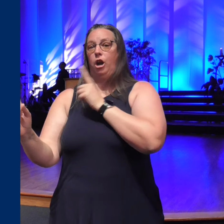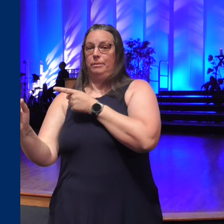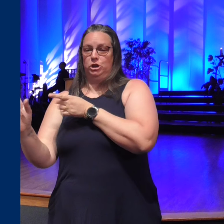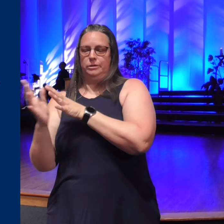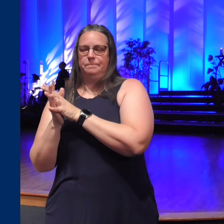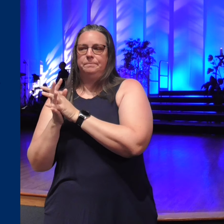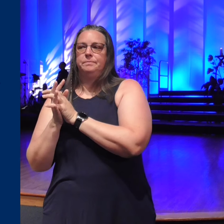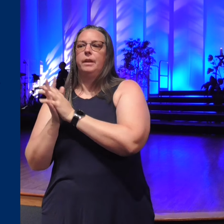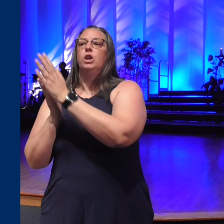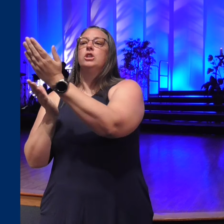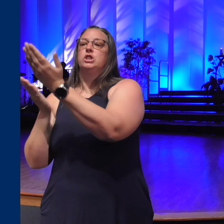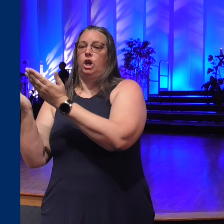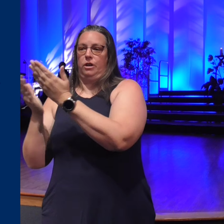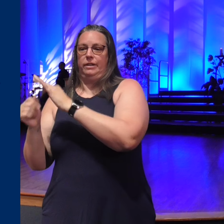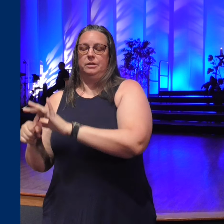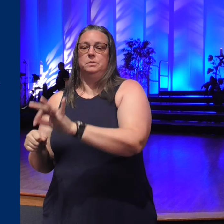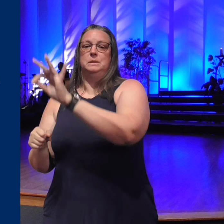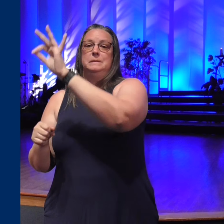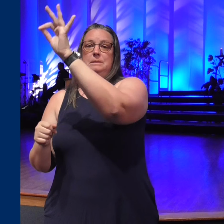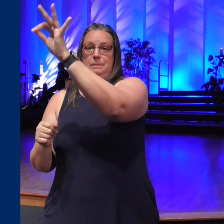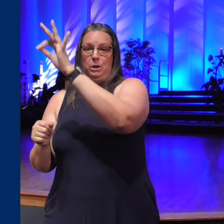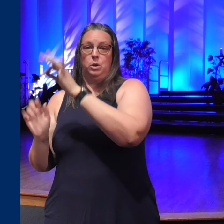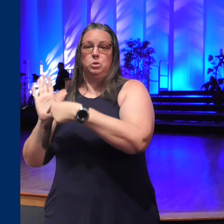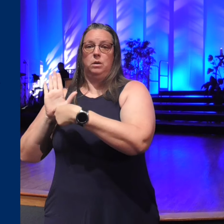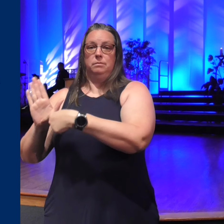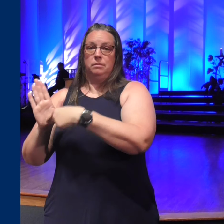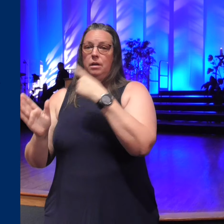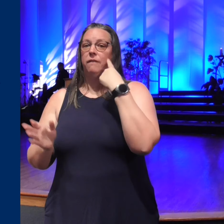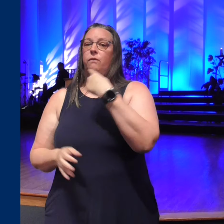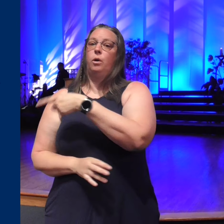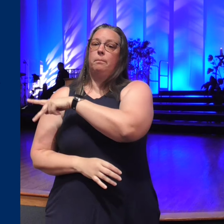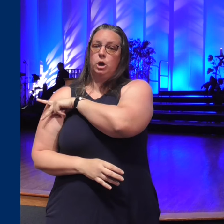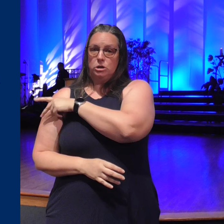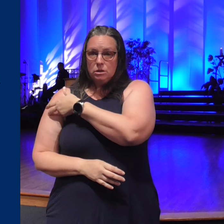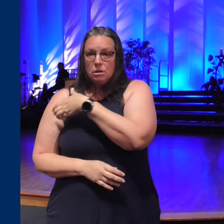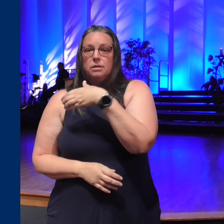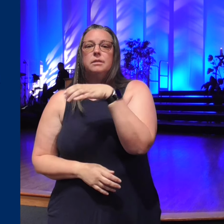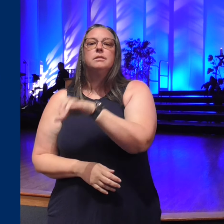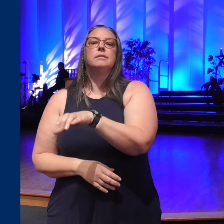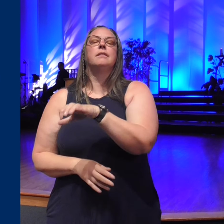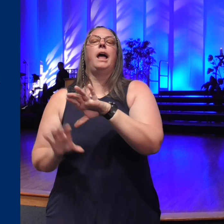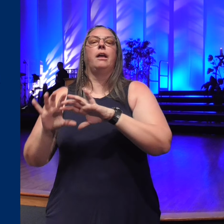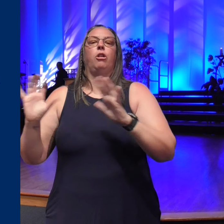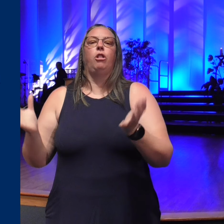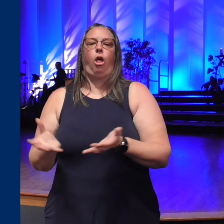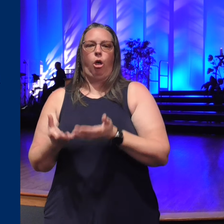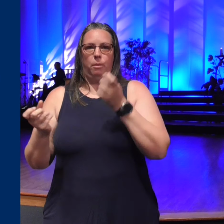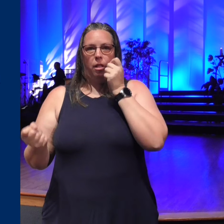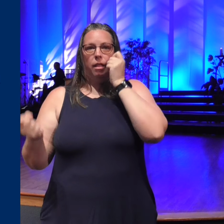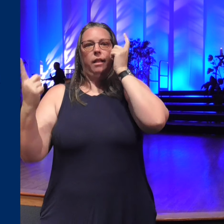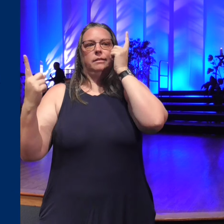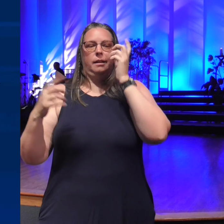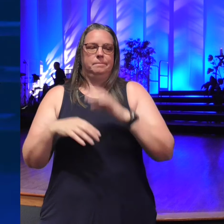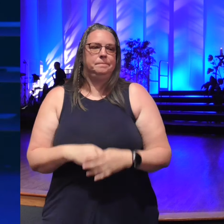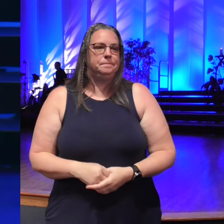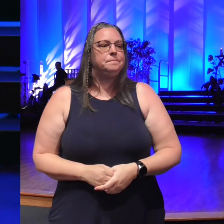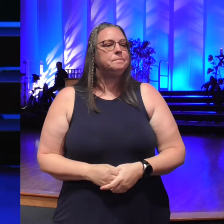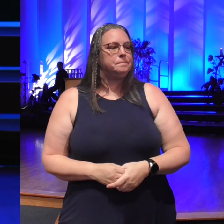mission, to serve as a spiritual beacon for personal empowerment and global